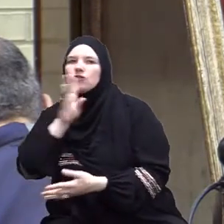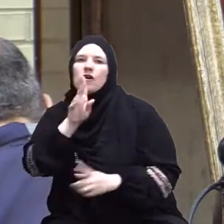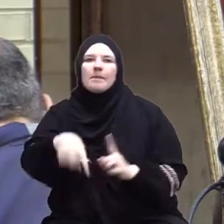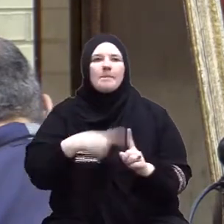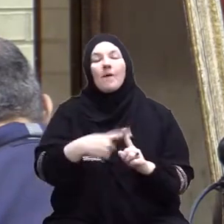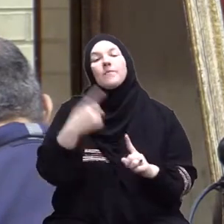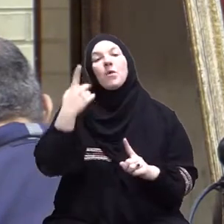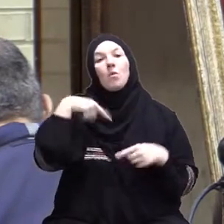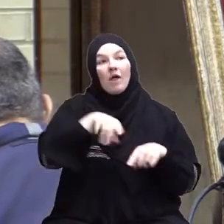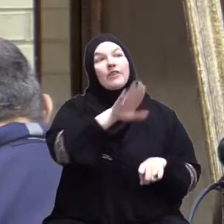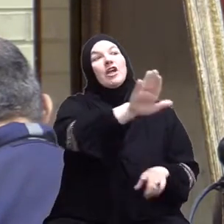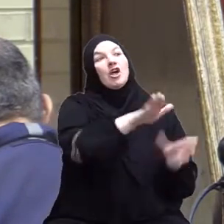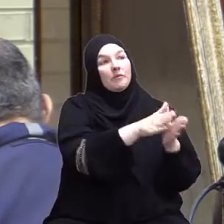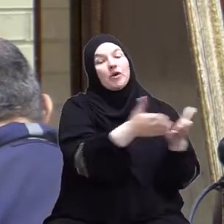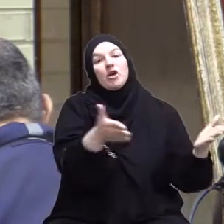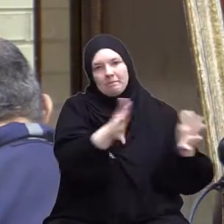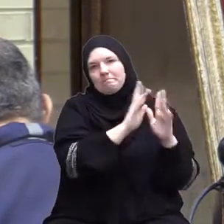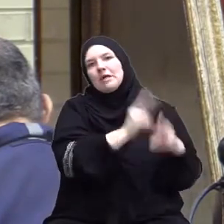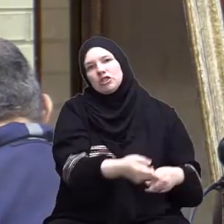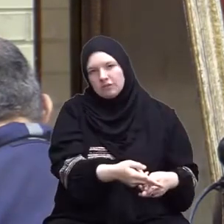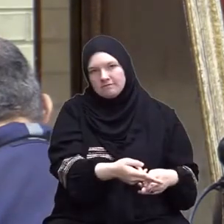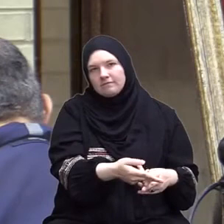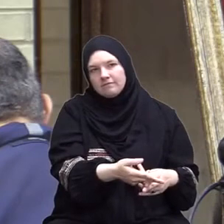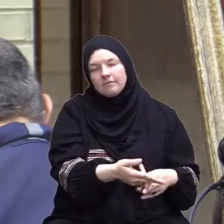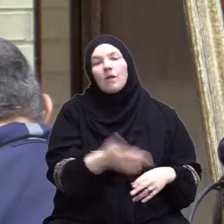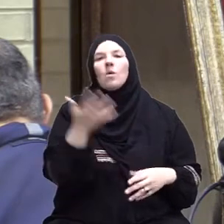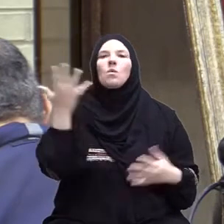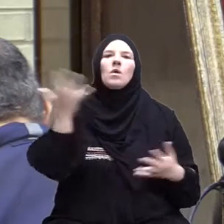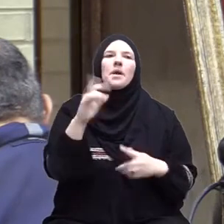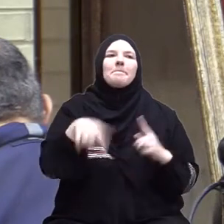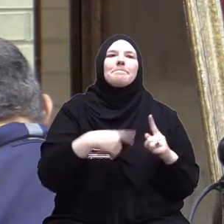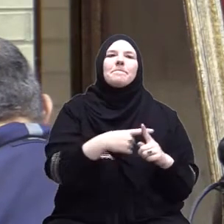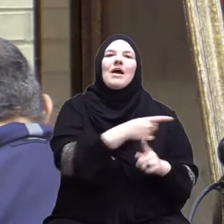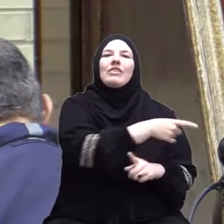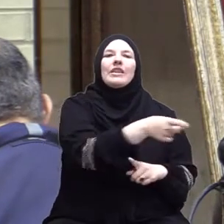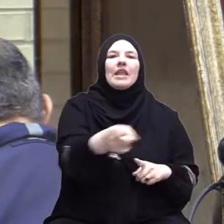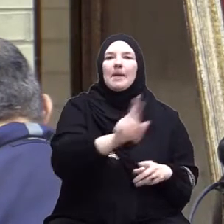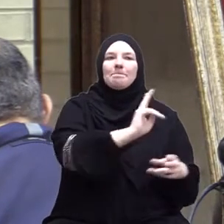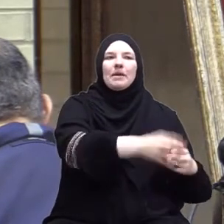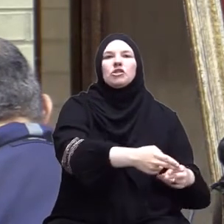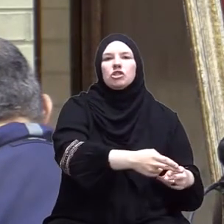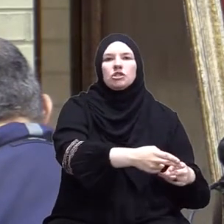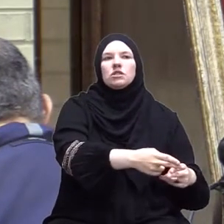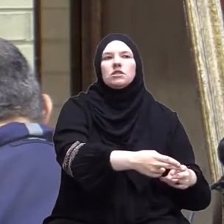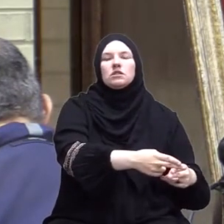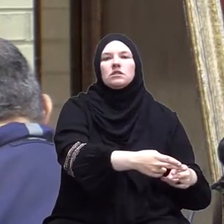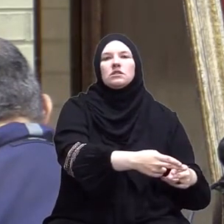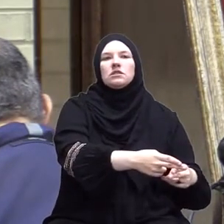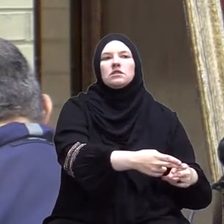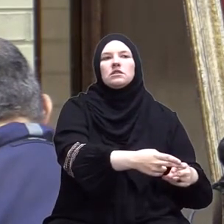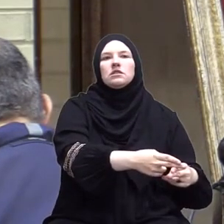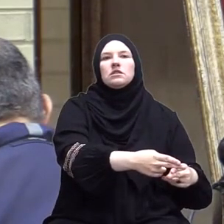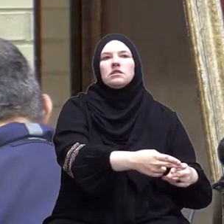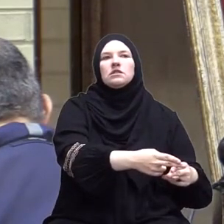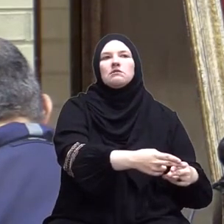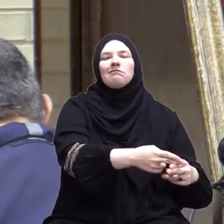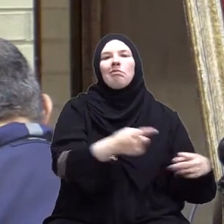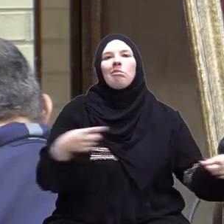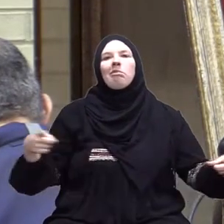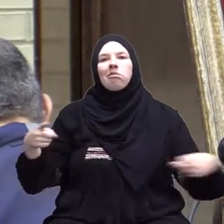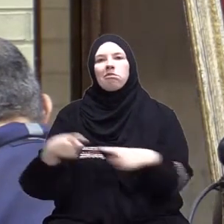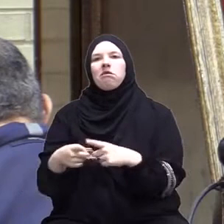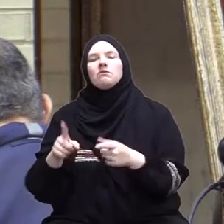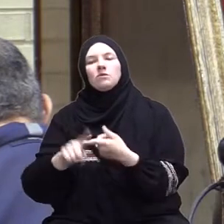about while their books mention it. What about things that they mention and they are contrary to